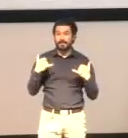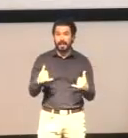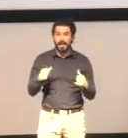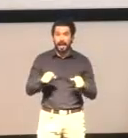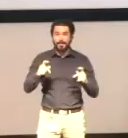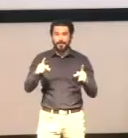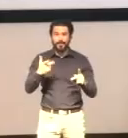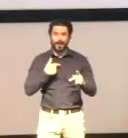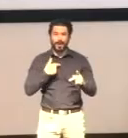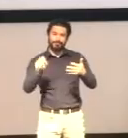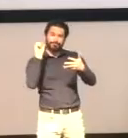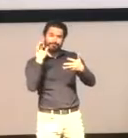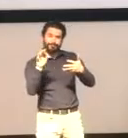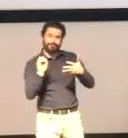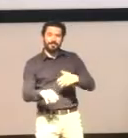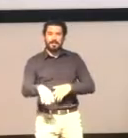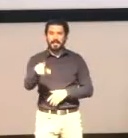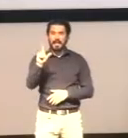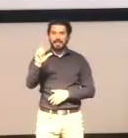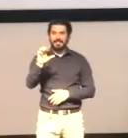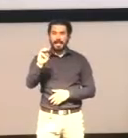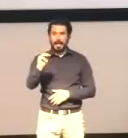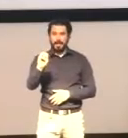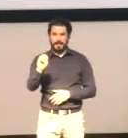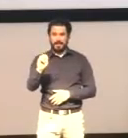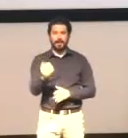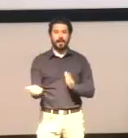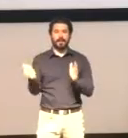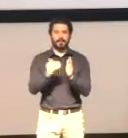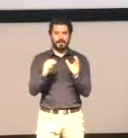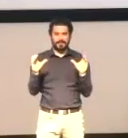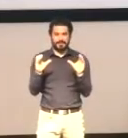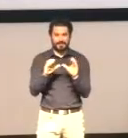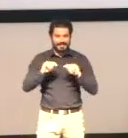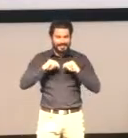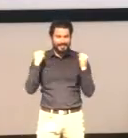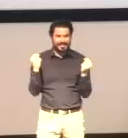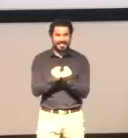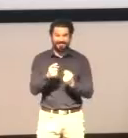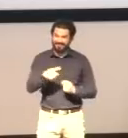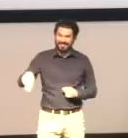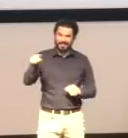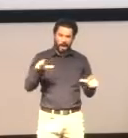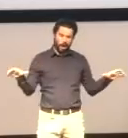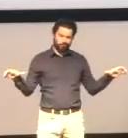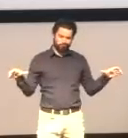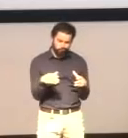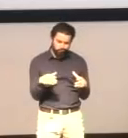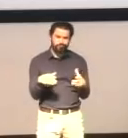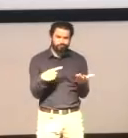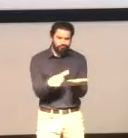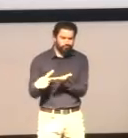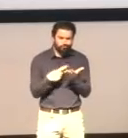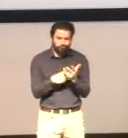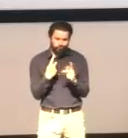shout out to our LCME reaccreditation team who came together to make this extraordinary and unique visit